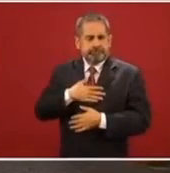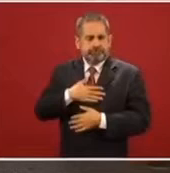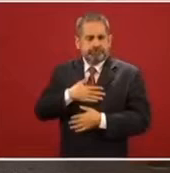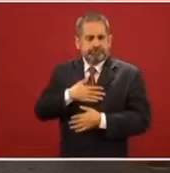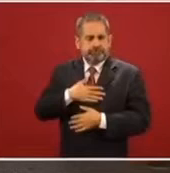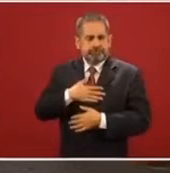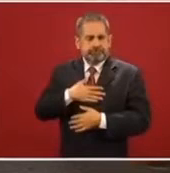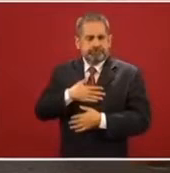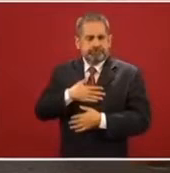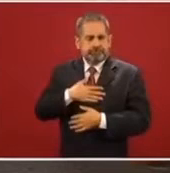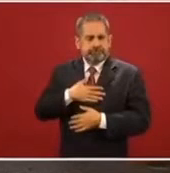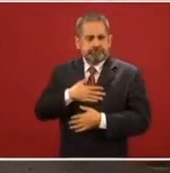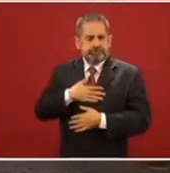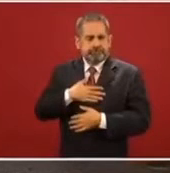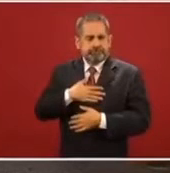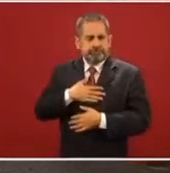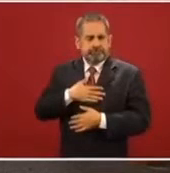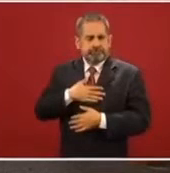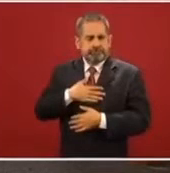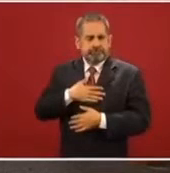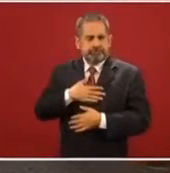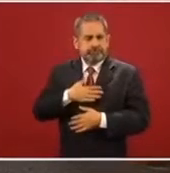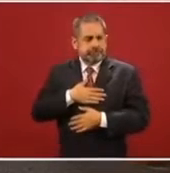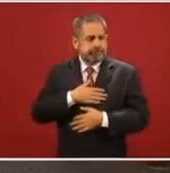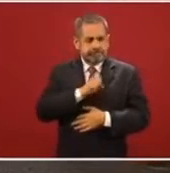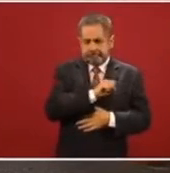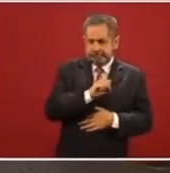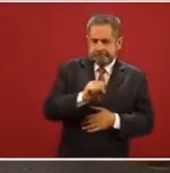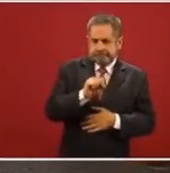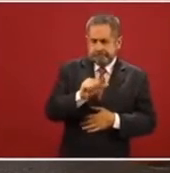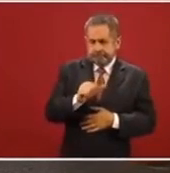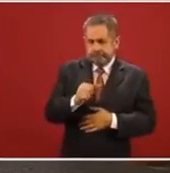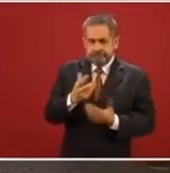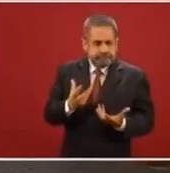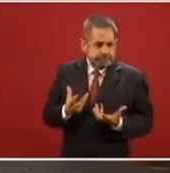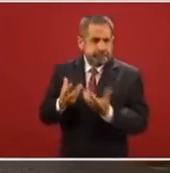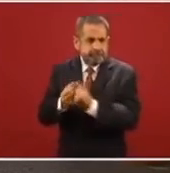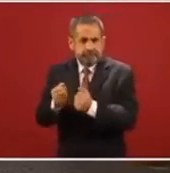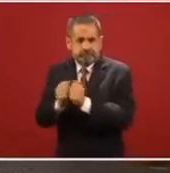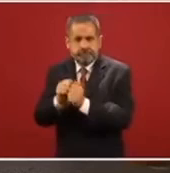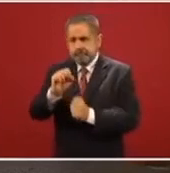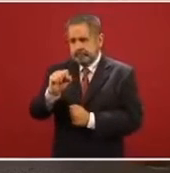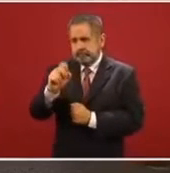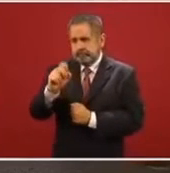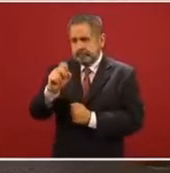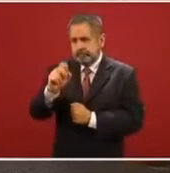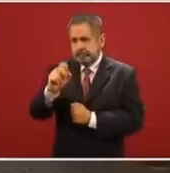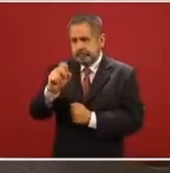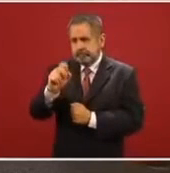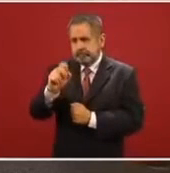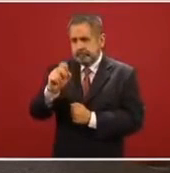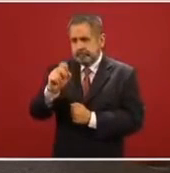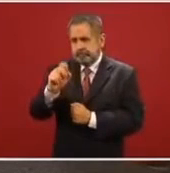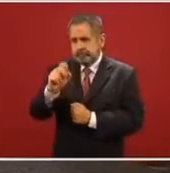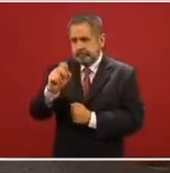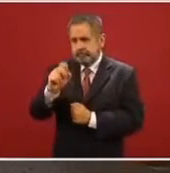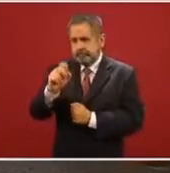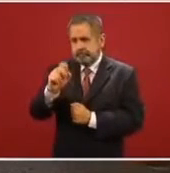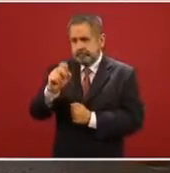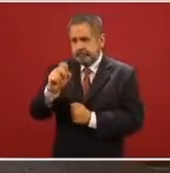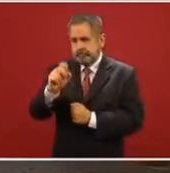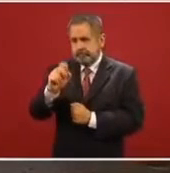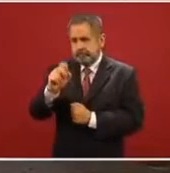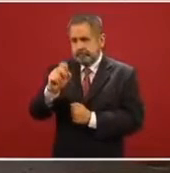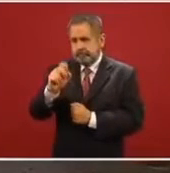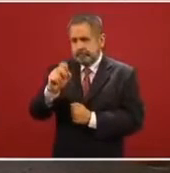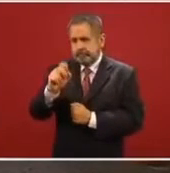the Secretary of Health, or as Secretary of Health, institución coordinadora de la respuesta, and